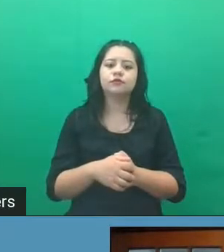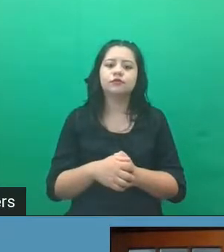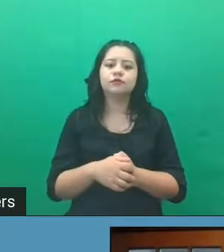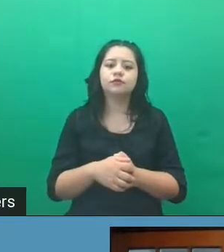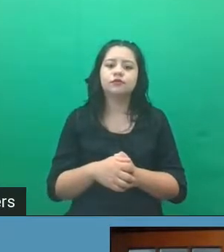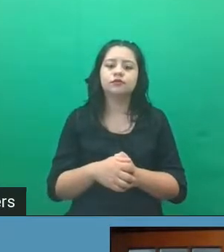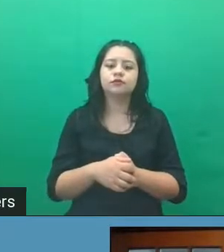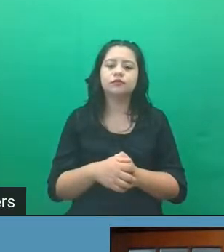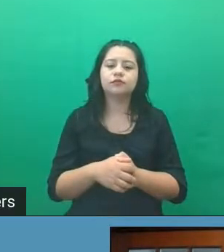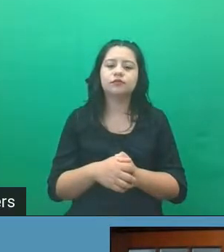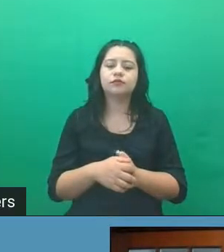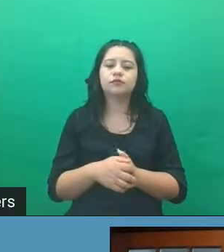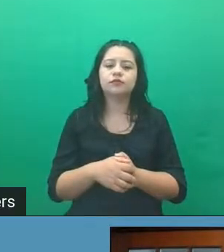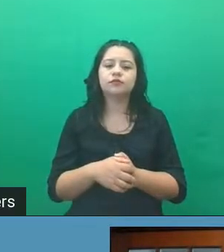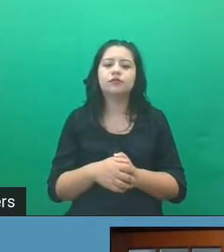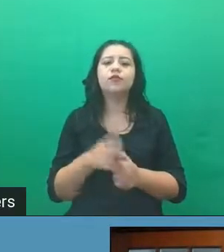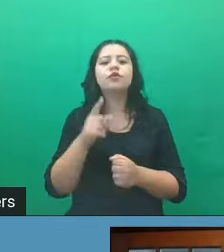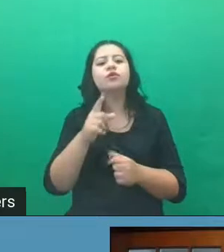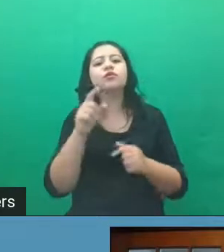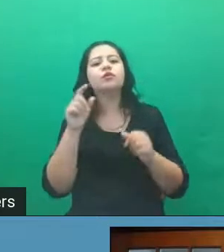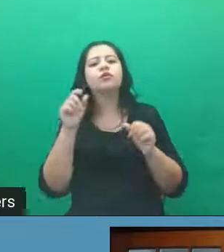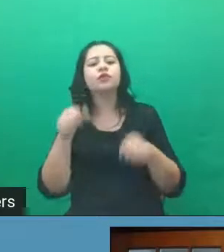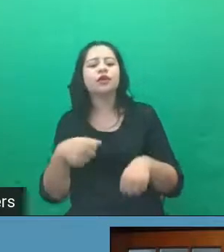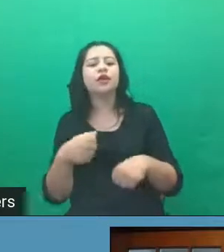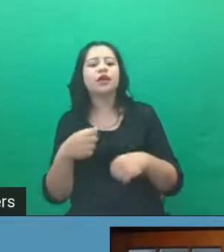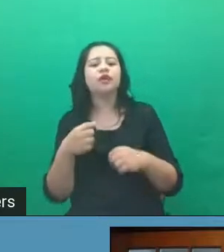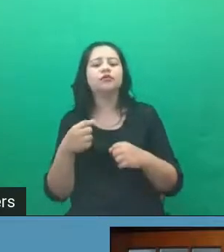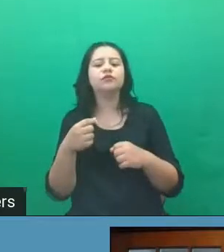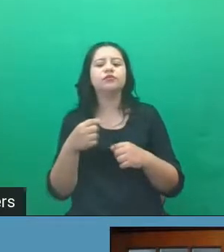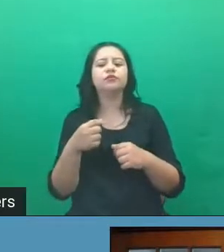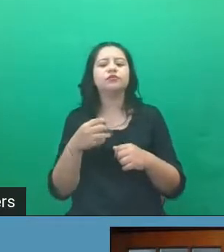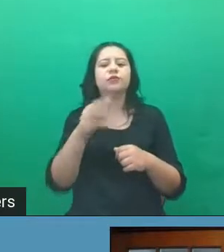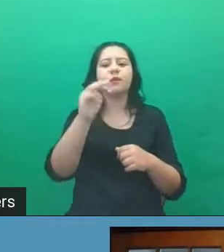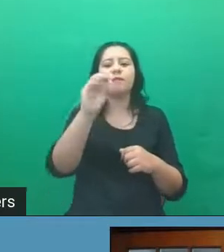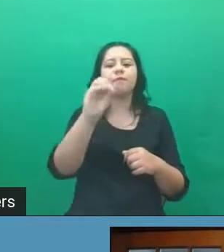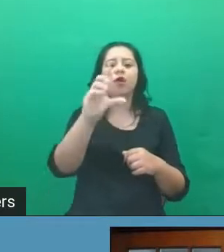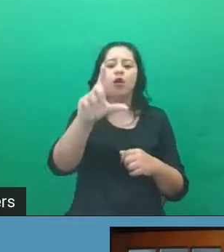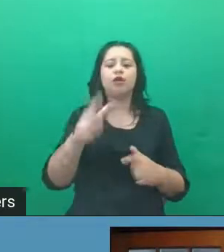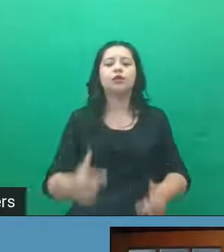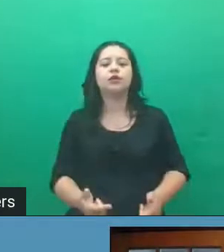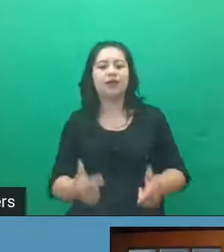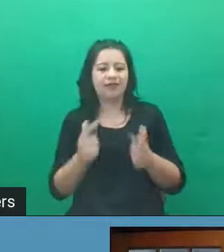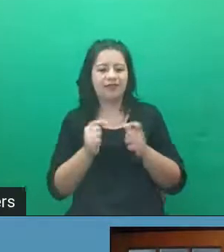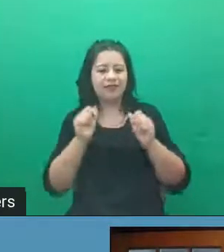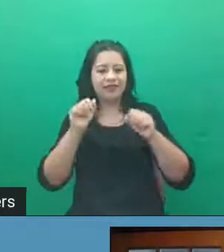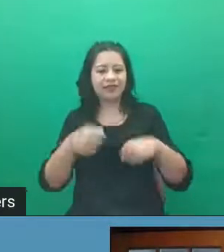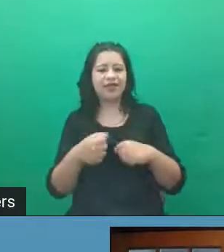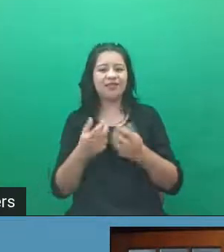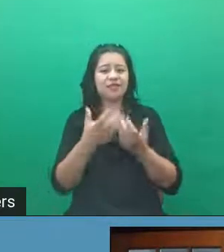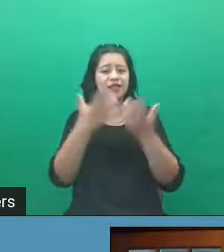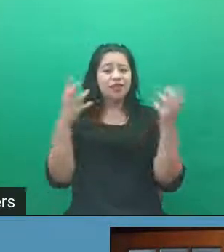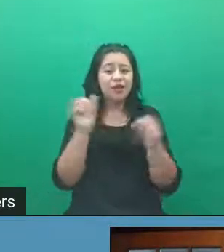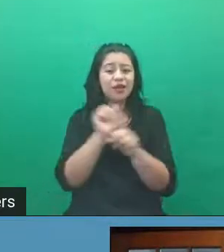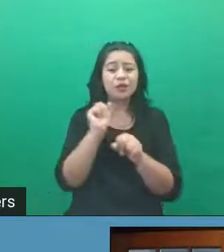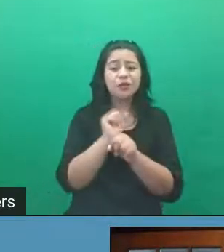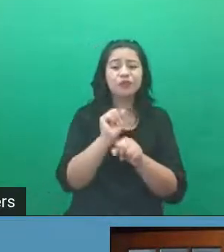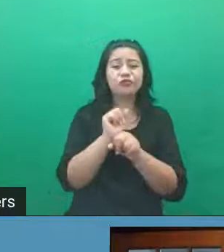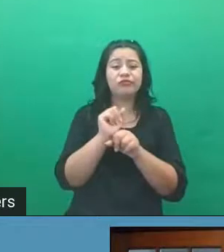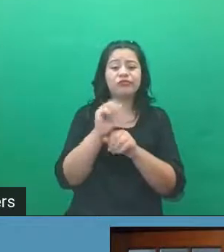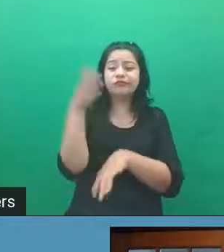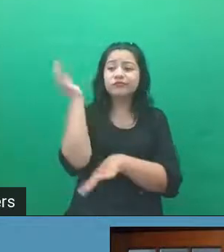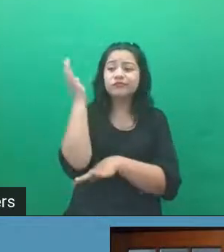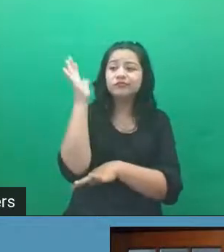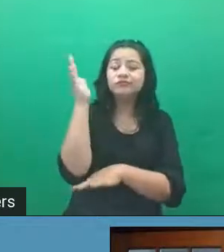by doing a best of, I think you can, that mock live is where it's at, because there's a lot of work that goes into presenting